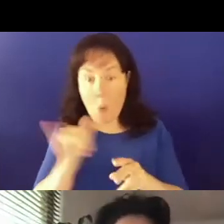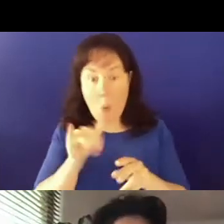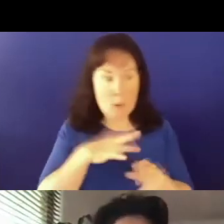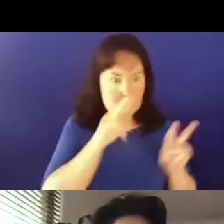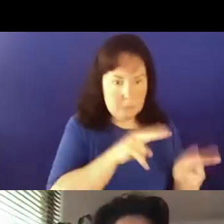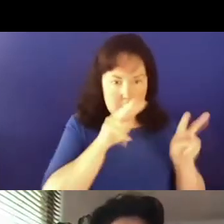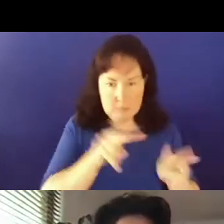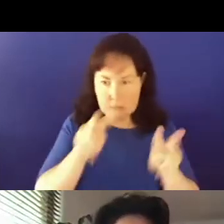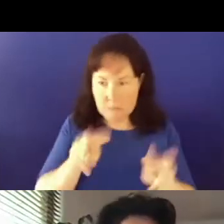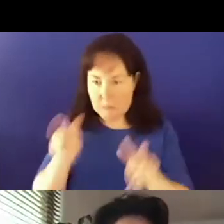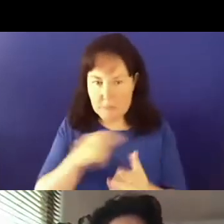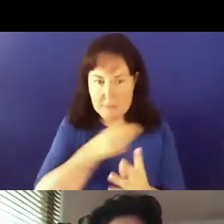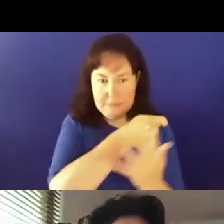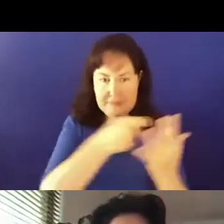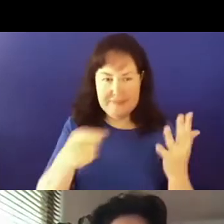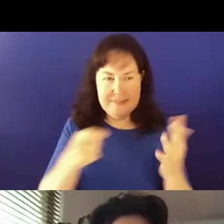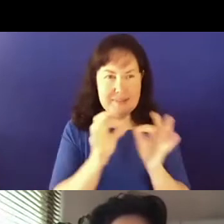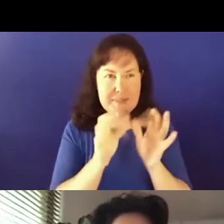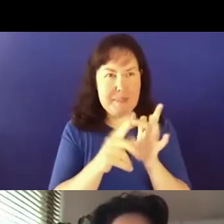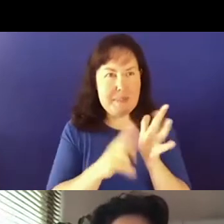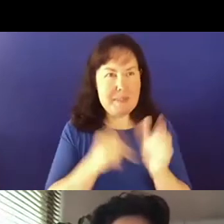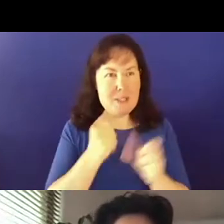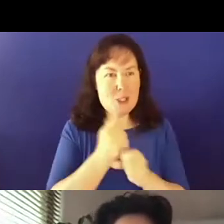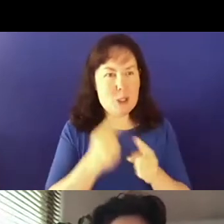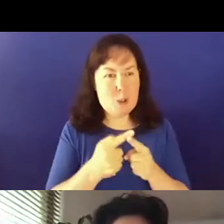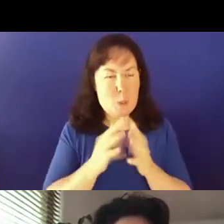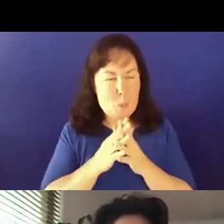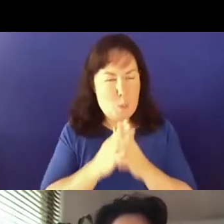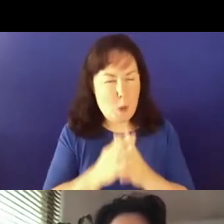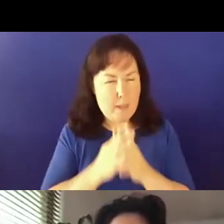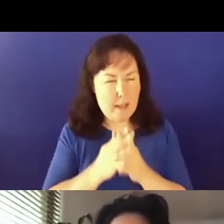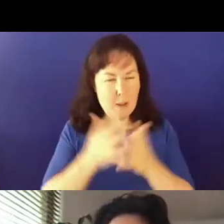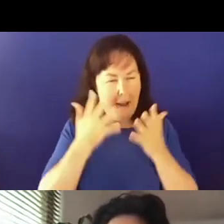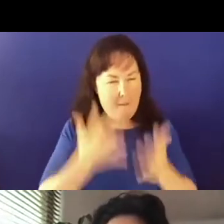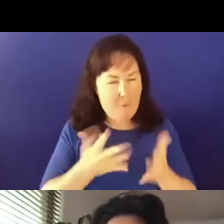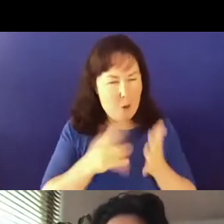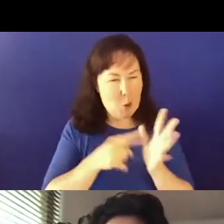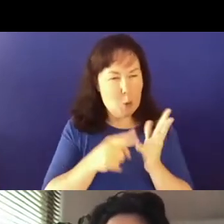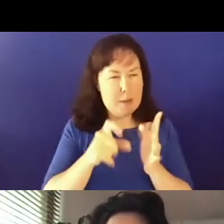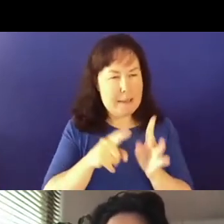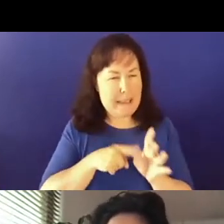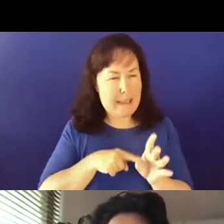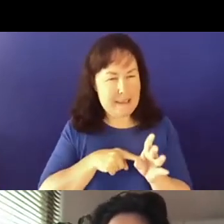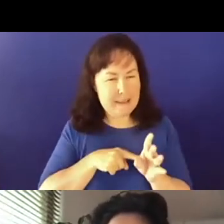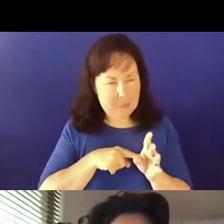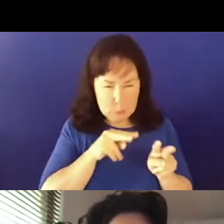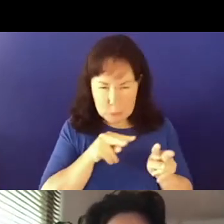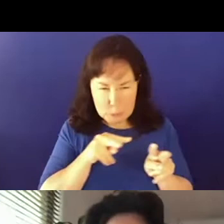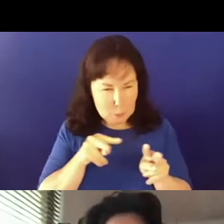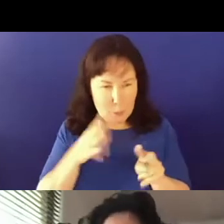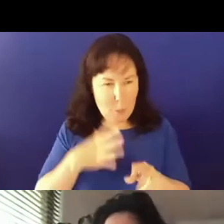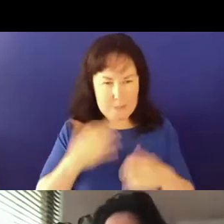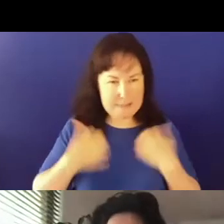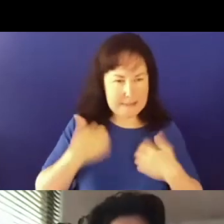all of that juicy binge-worthy content. Like, that's what we're looking for within this format. And if you're unsure, because it's a tricky